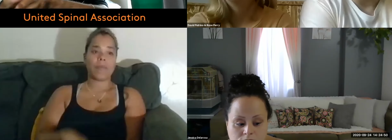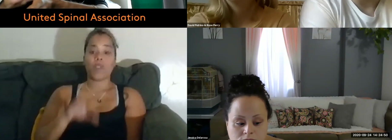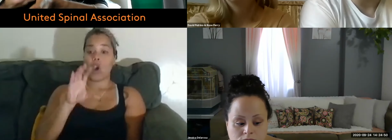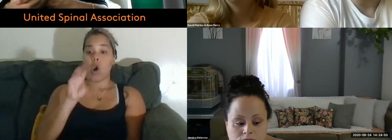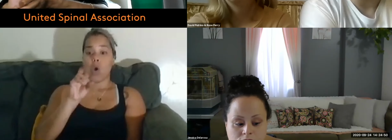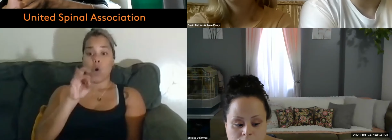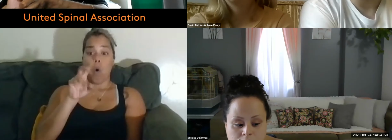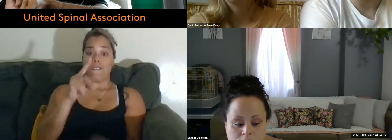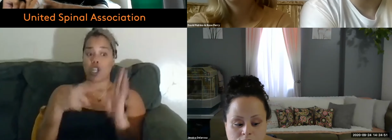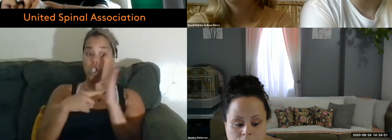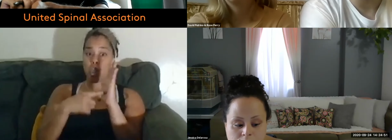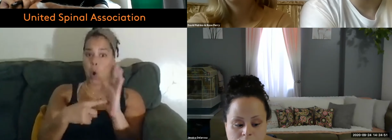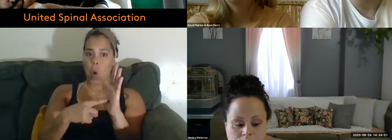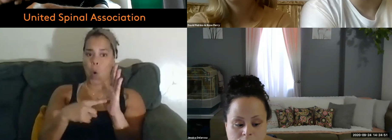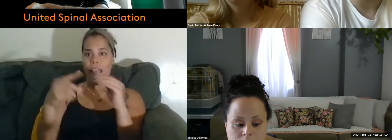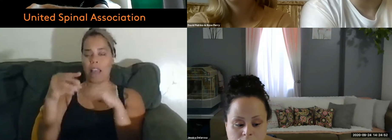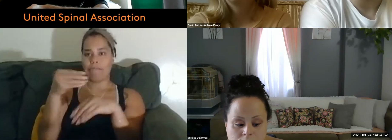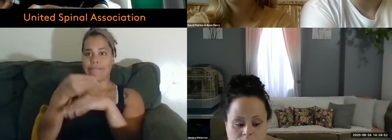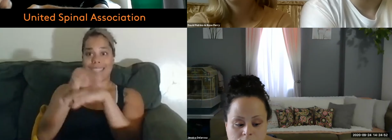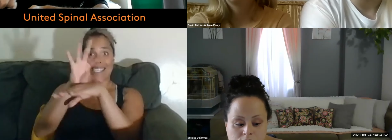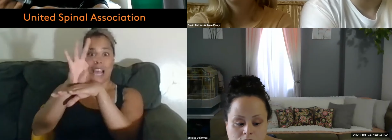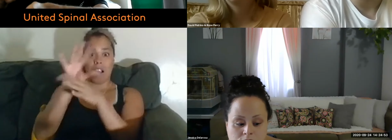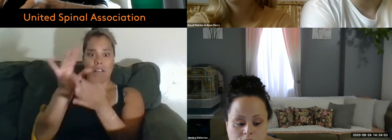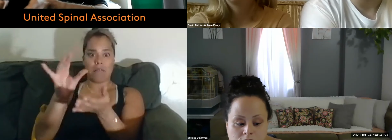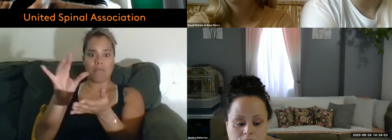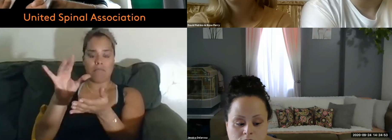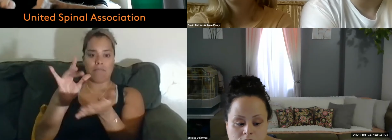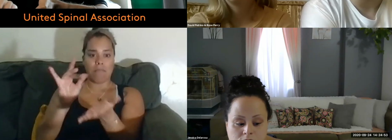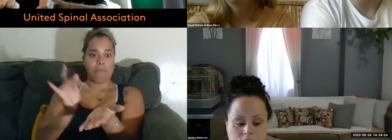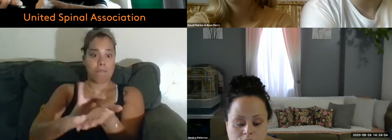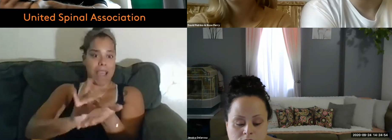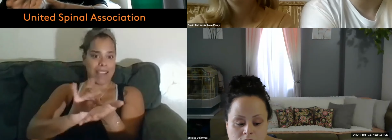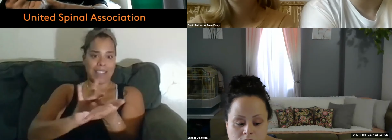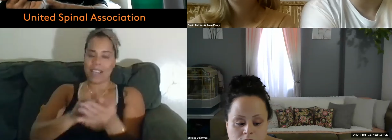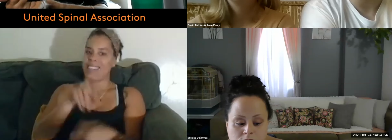that telemedicine is something that needs to be investigated and really